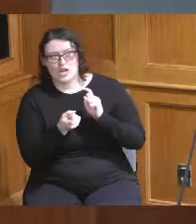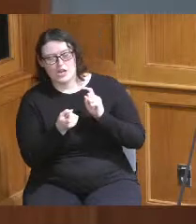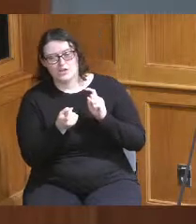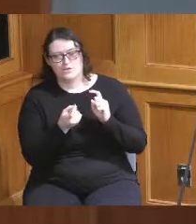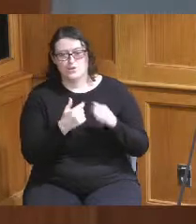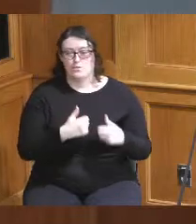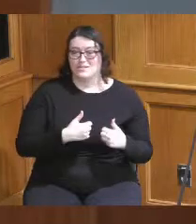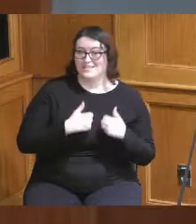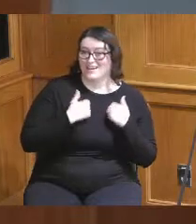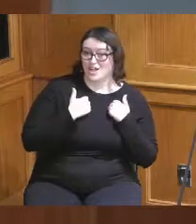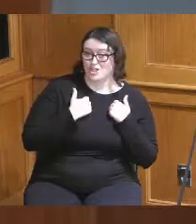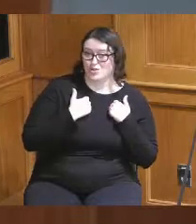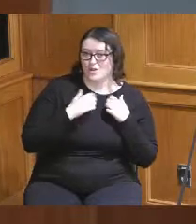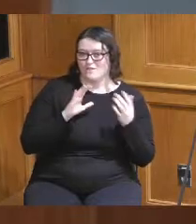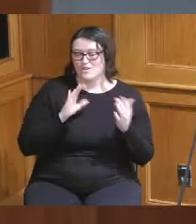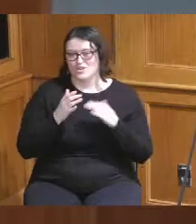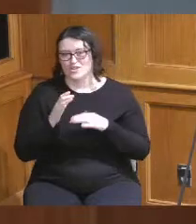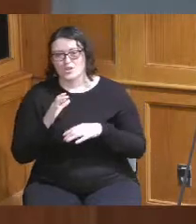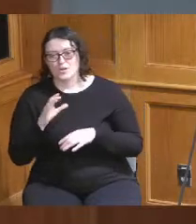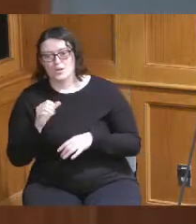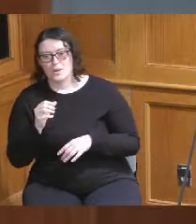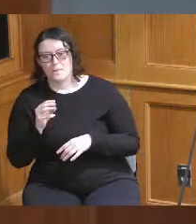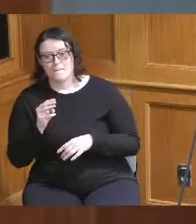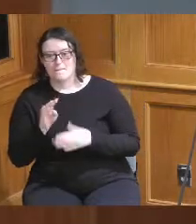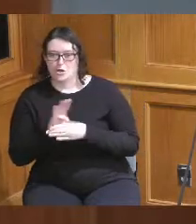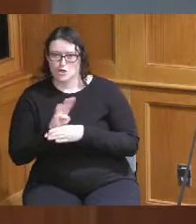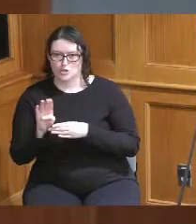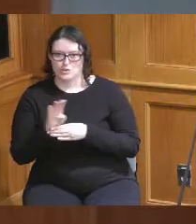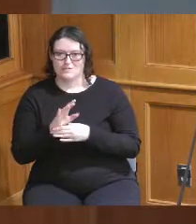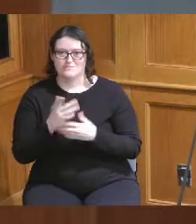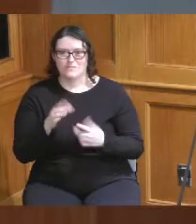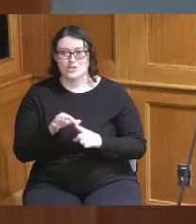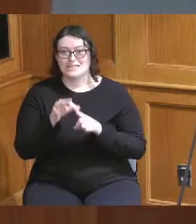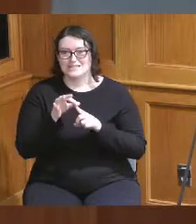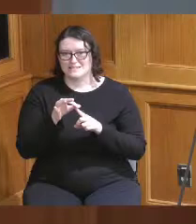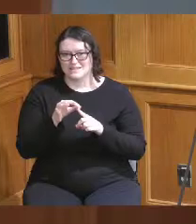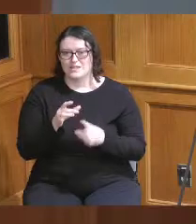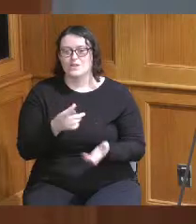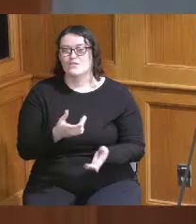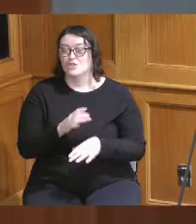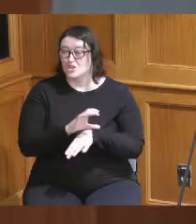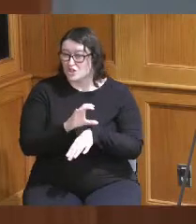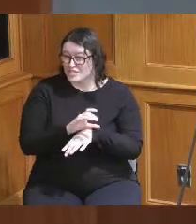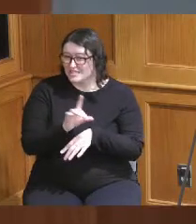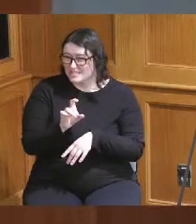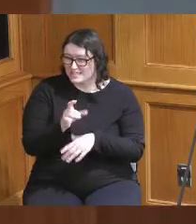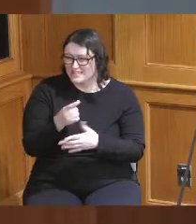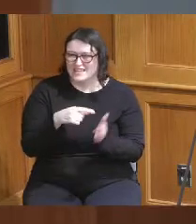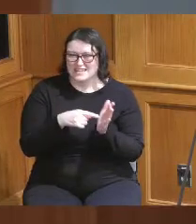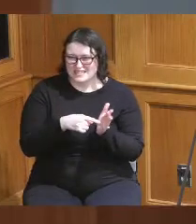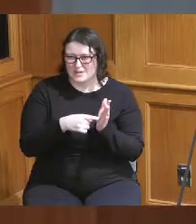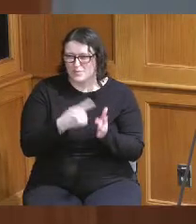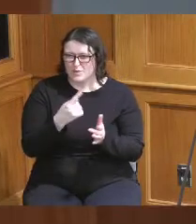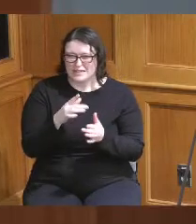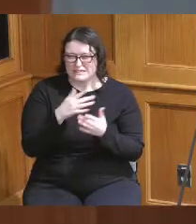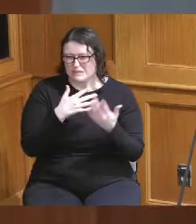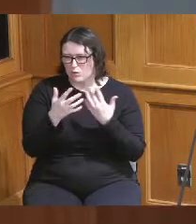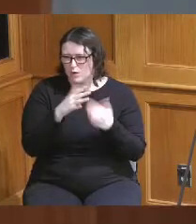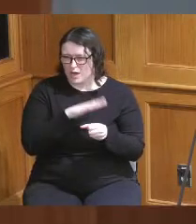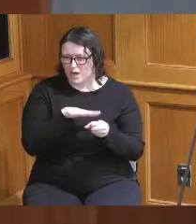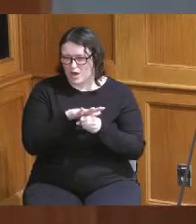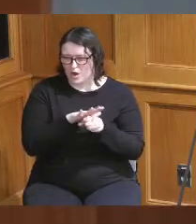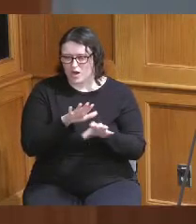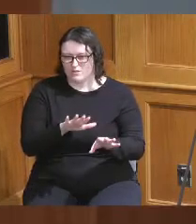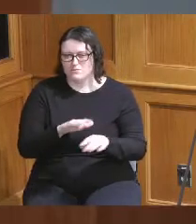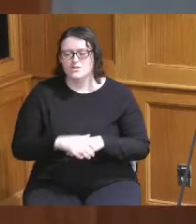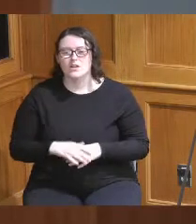commercial, or churches, for example. So there would be definitely the need for a lot of additional work if the board